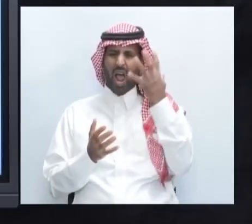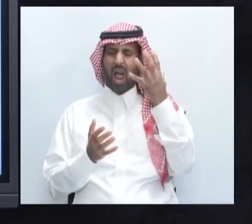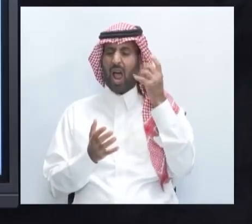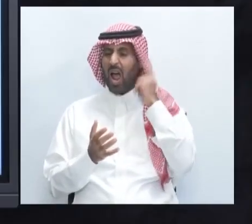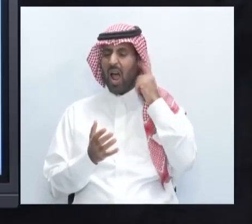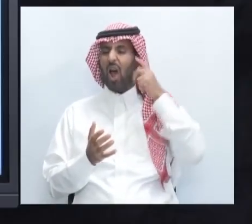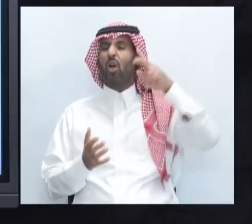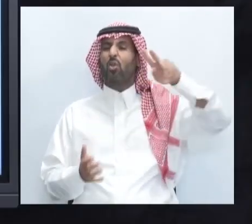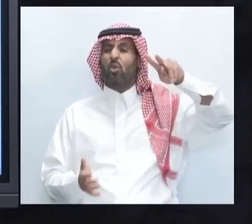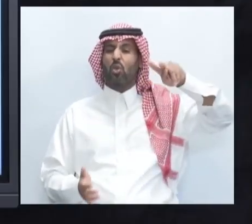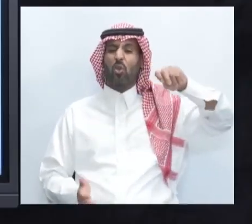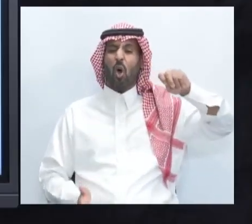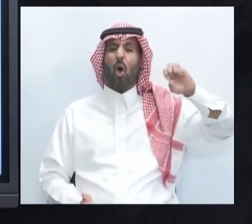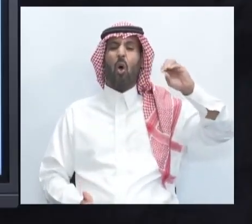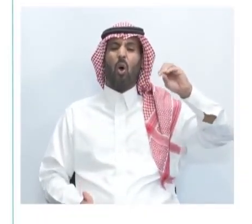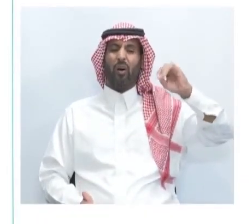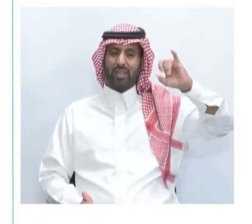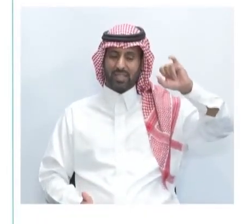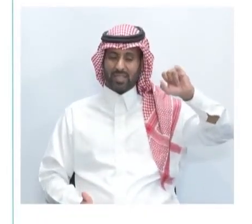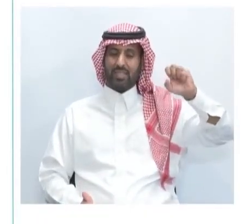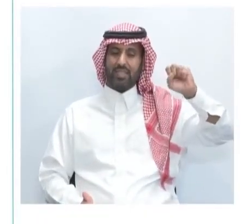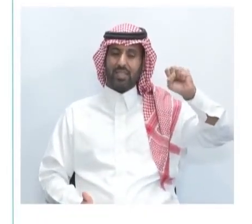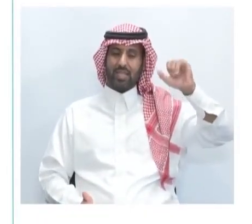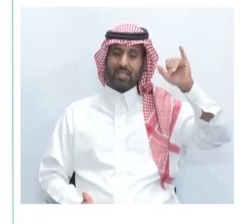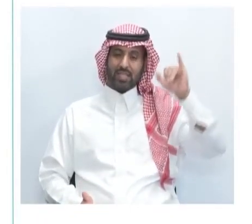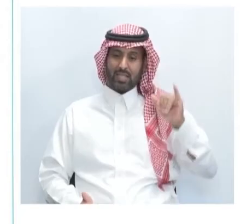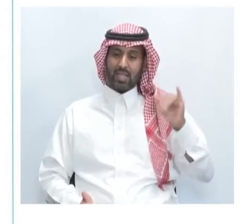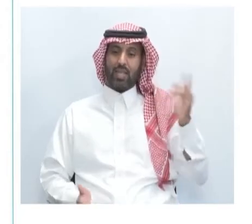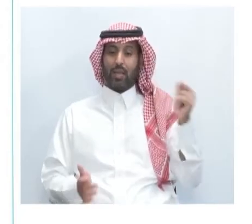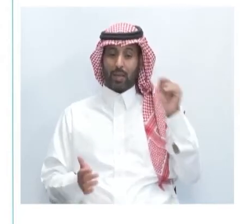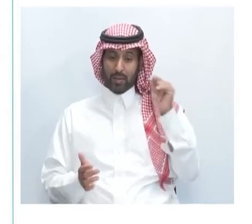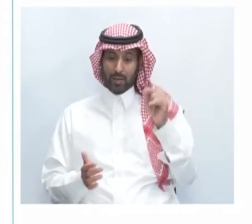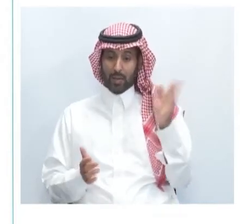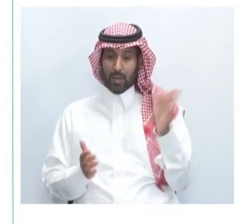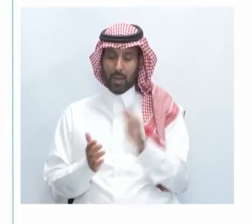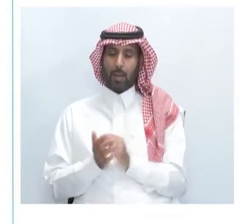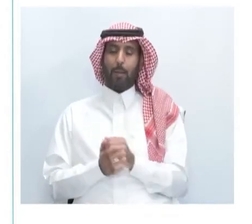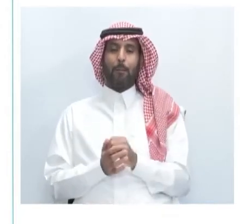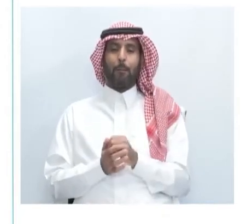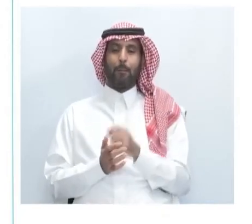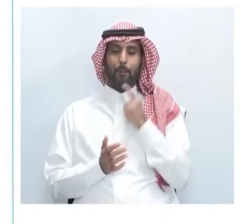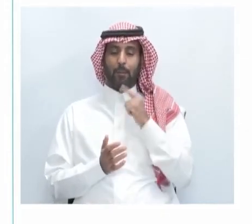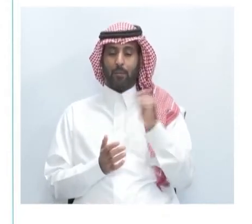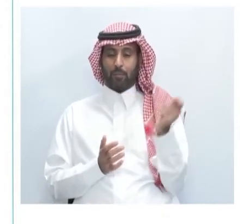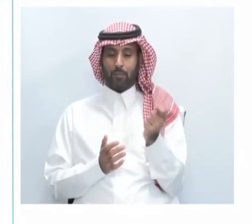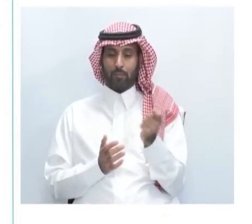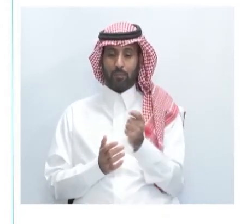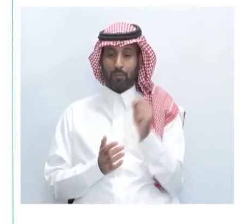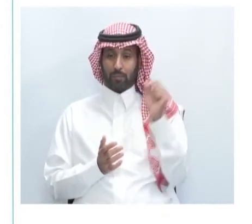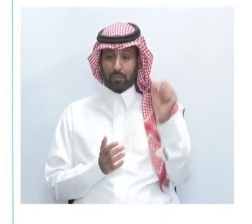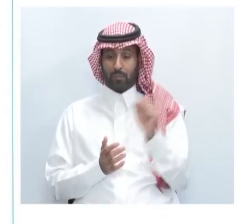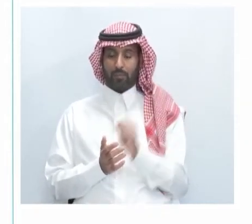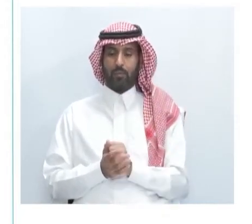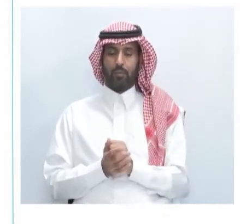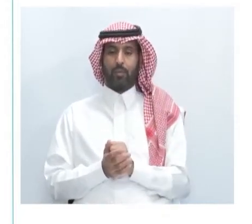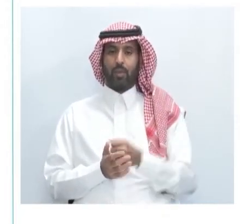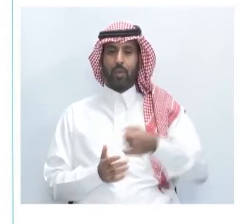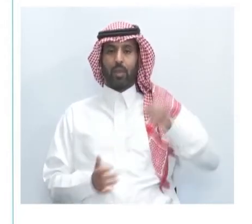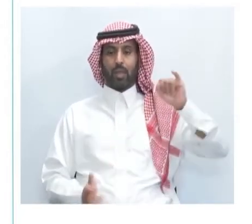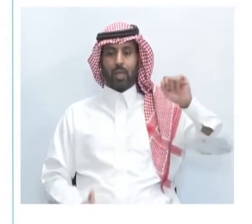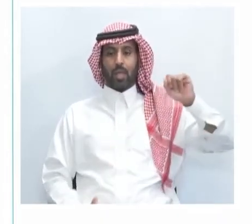it's noisy. Excellent. So it's noisy. So let's trace.